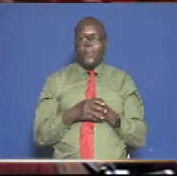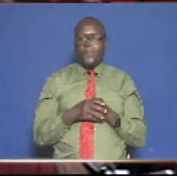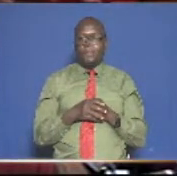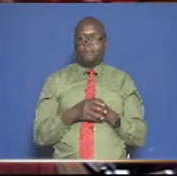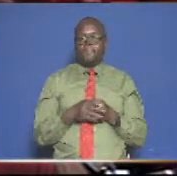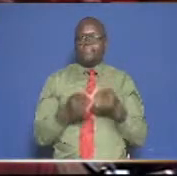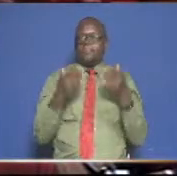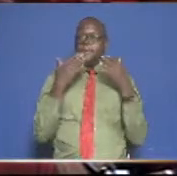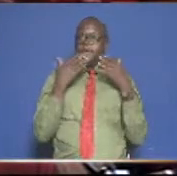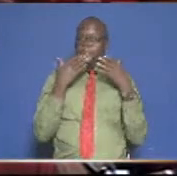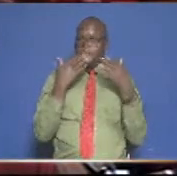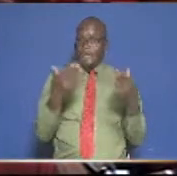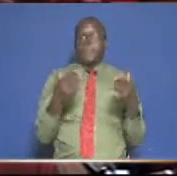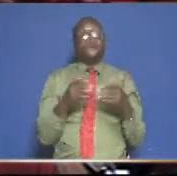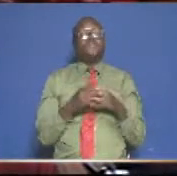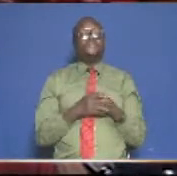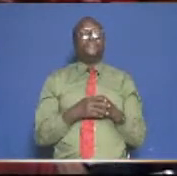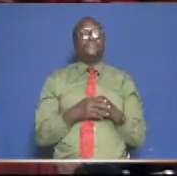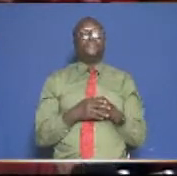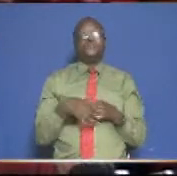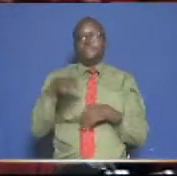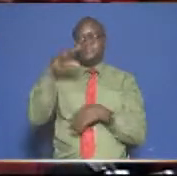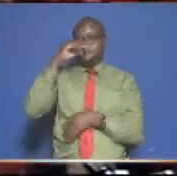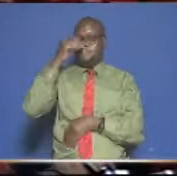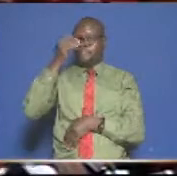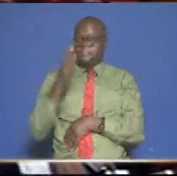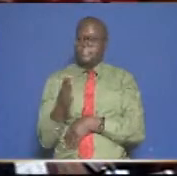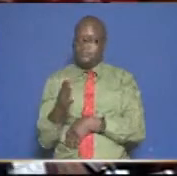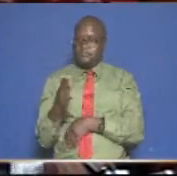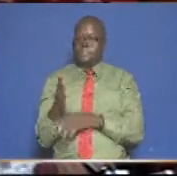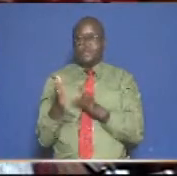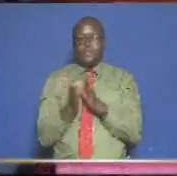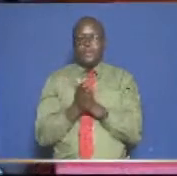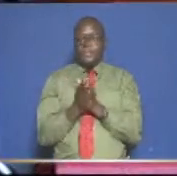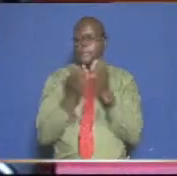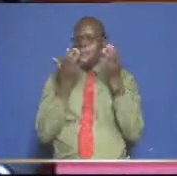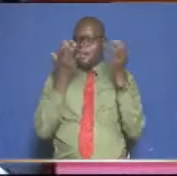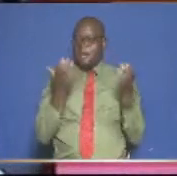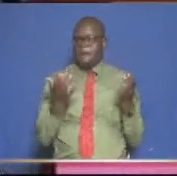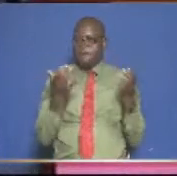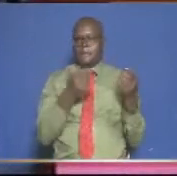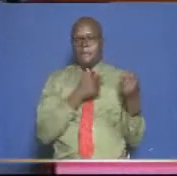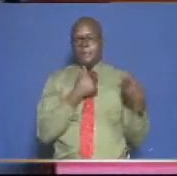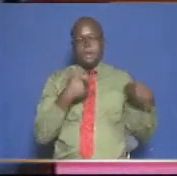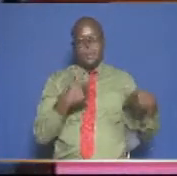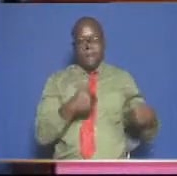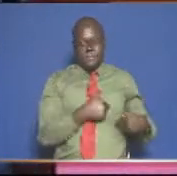Thank you so much, Mr. Speaker. Mr. Speaker, with a very heavy heart, Mr. Speaker,